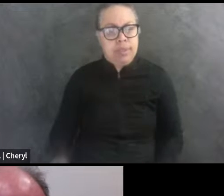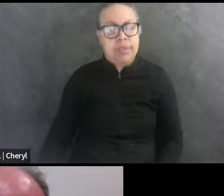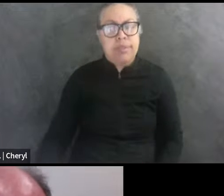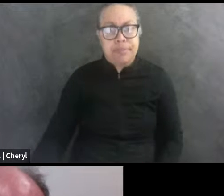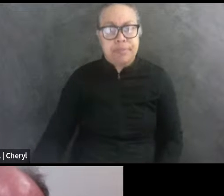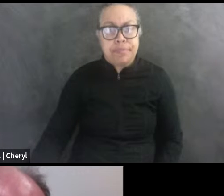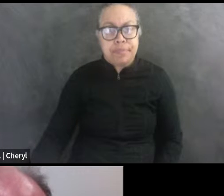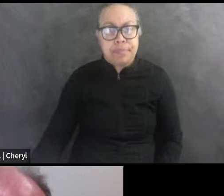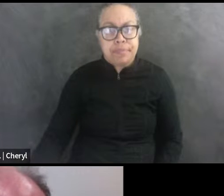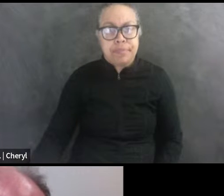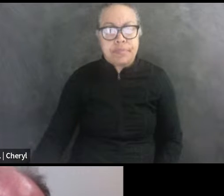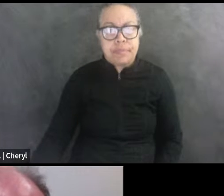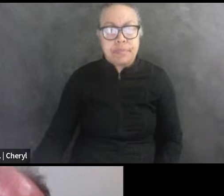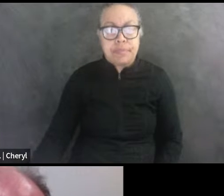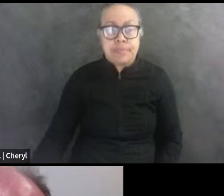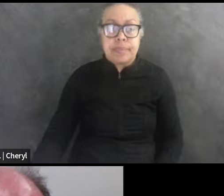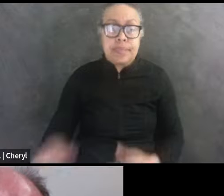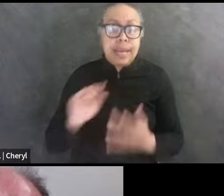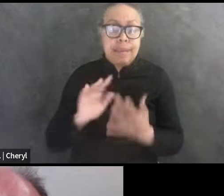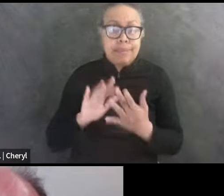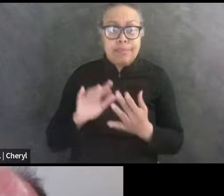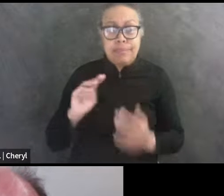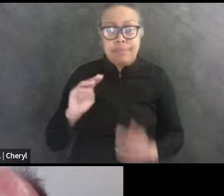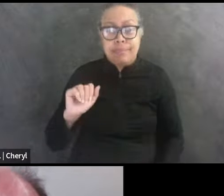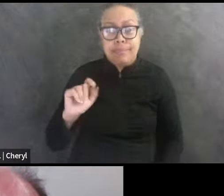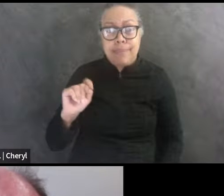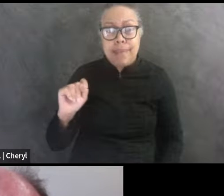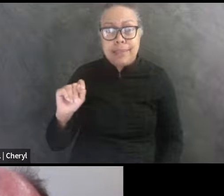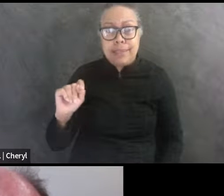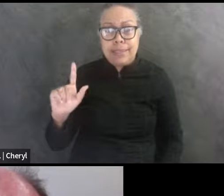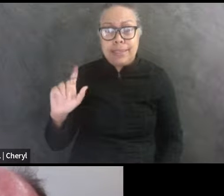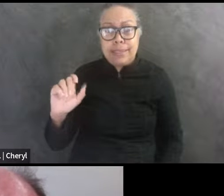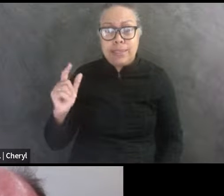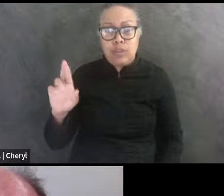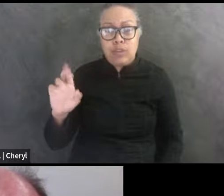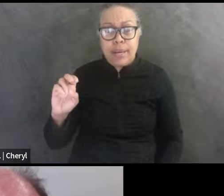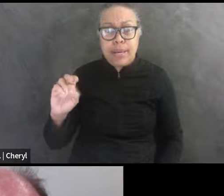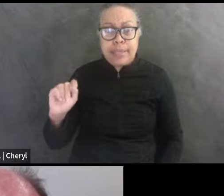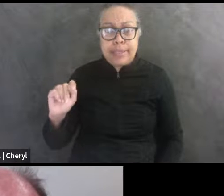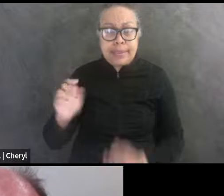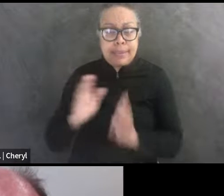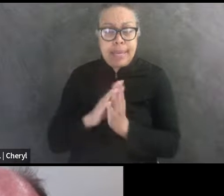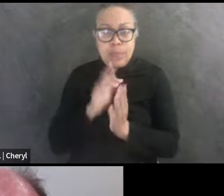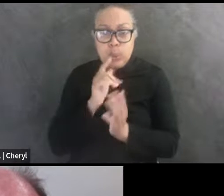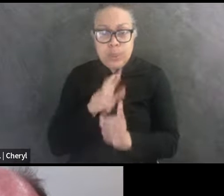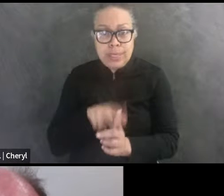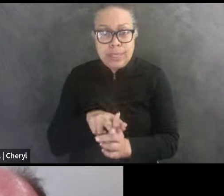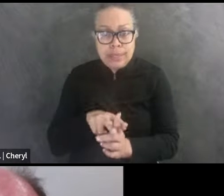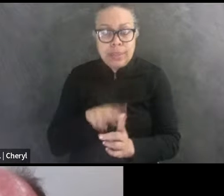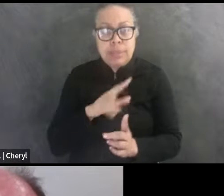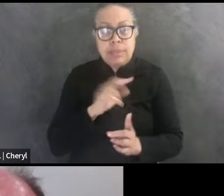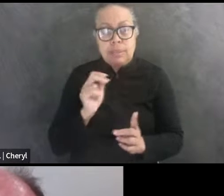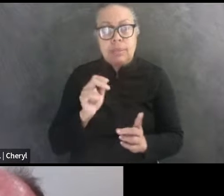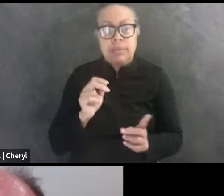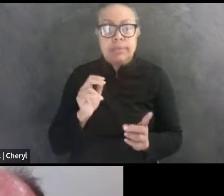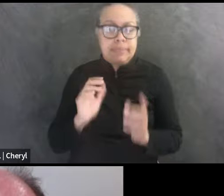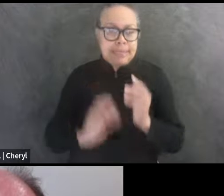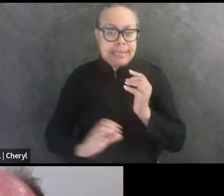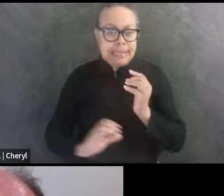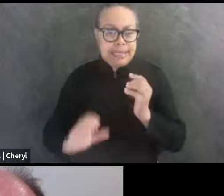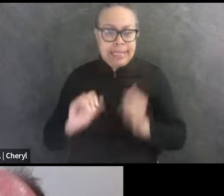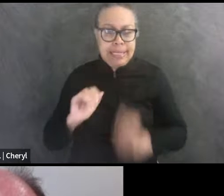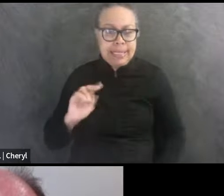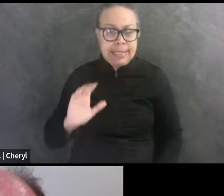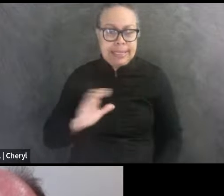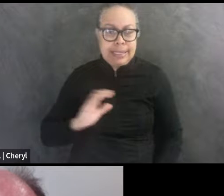I mean, they could also just email Matt LeGrant to see who's assigned. And then I'd suggest definitely CC your ANC